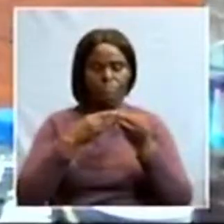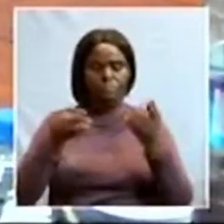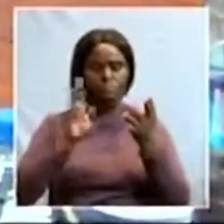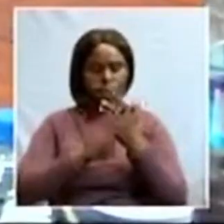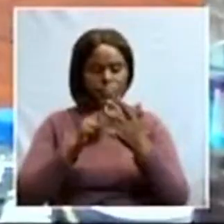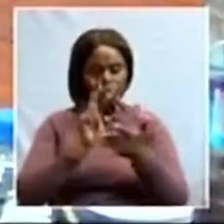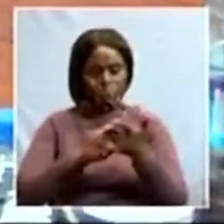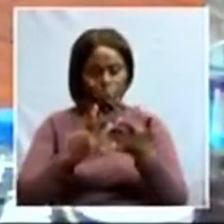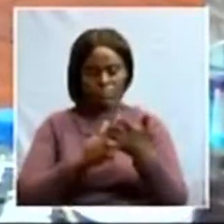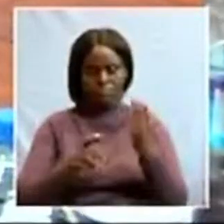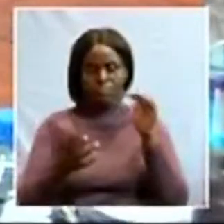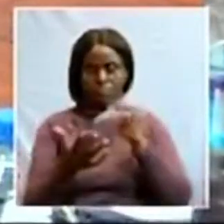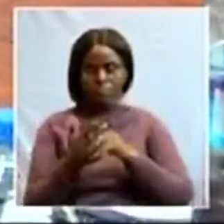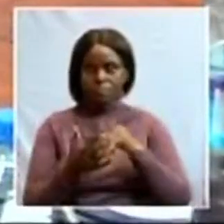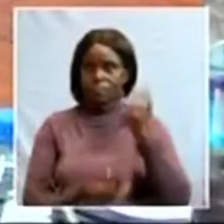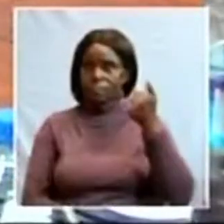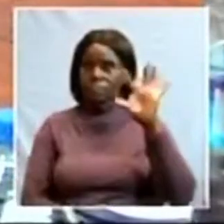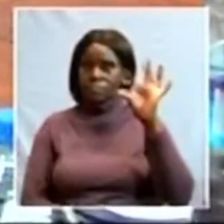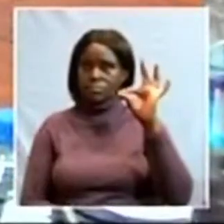again.